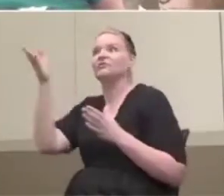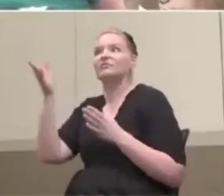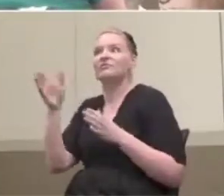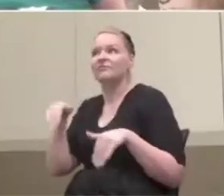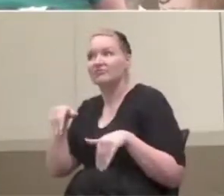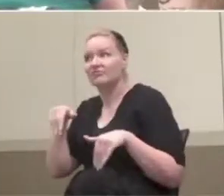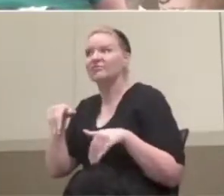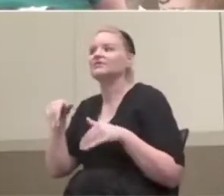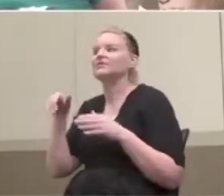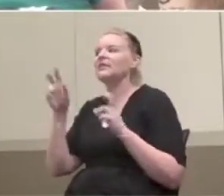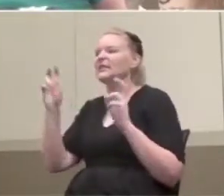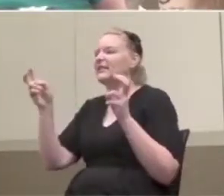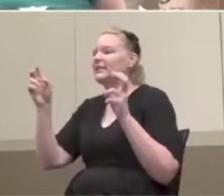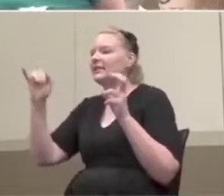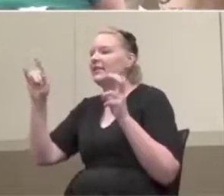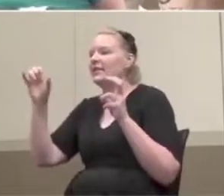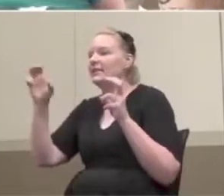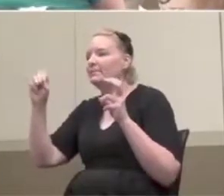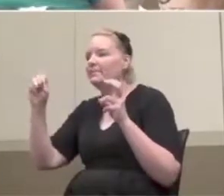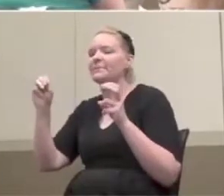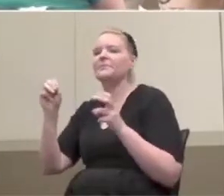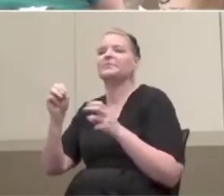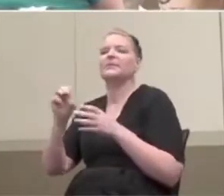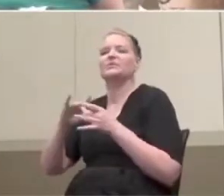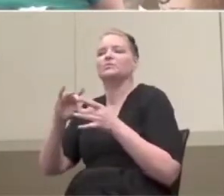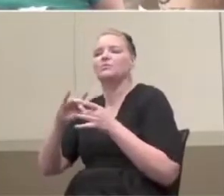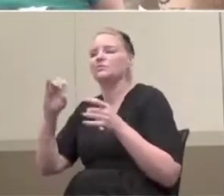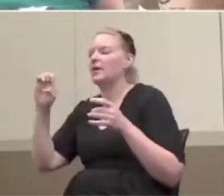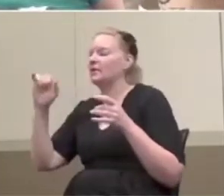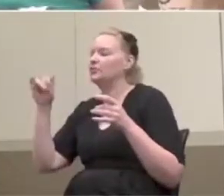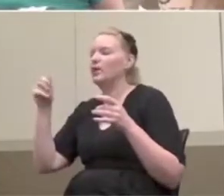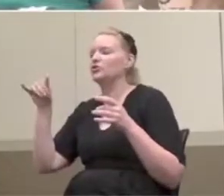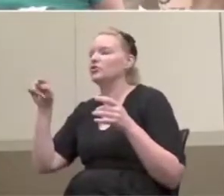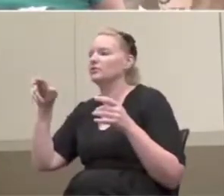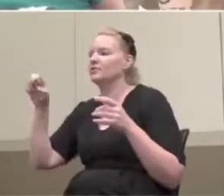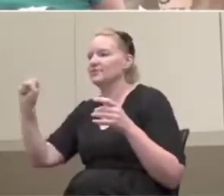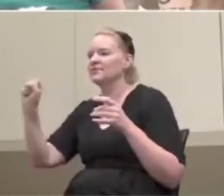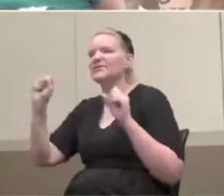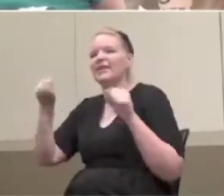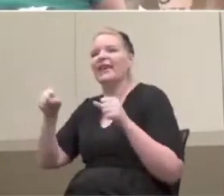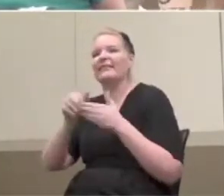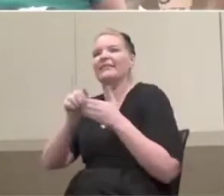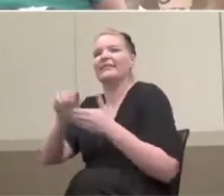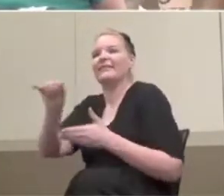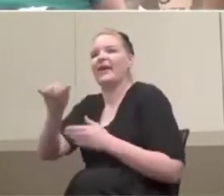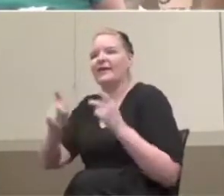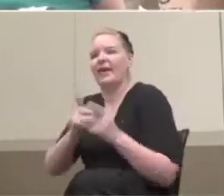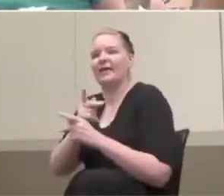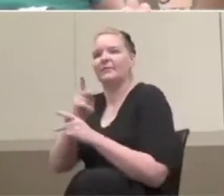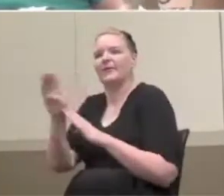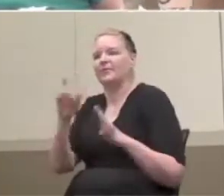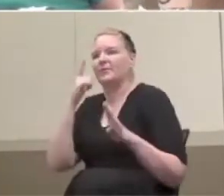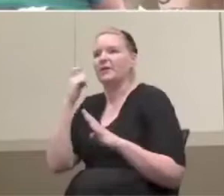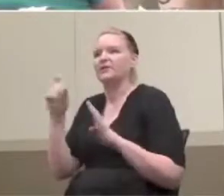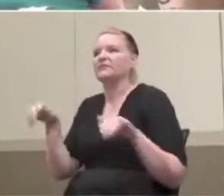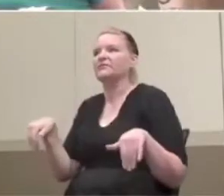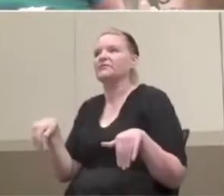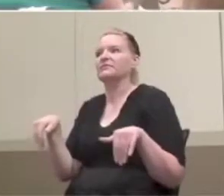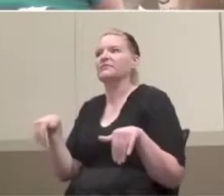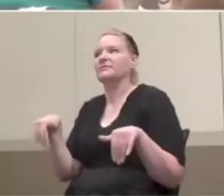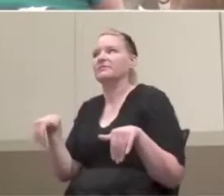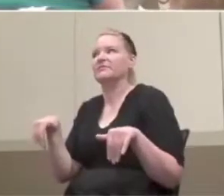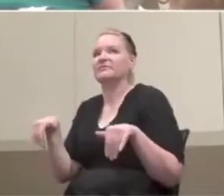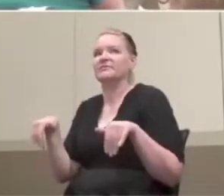idioms, expressions, etc., can lead to a lot of these behaviors just because they're not sure what it is that